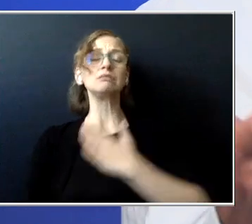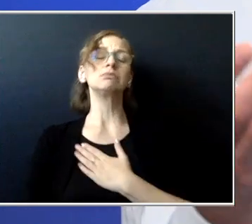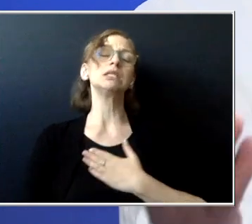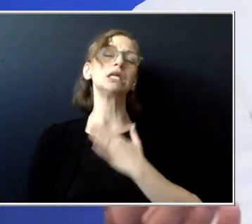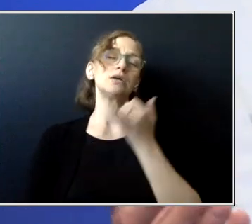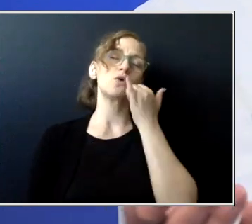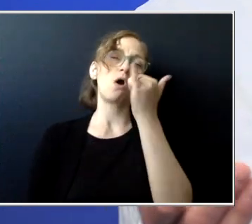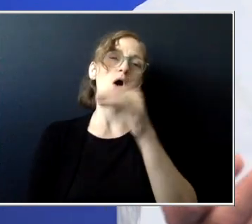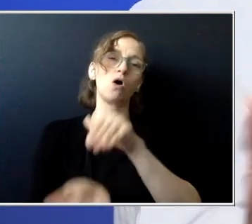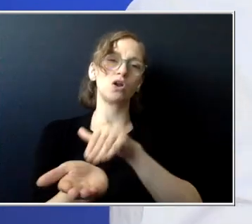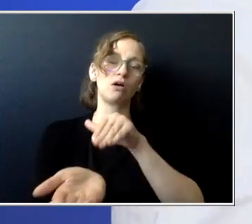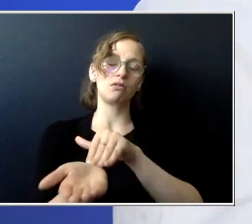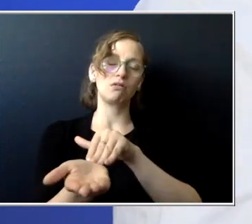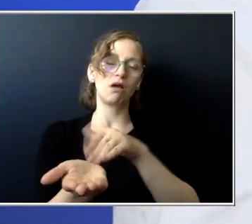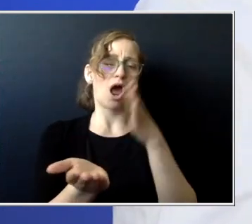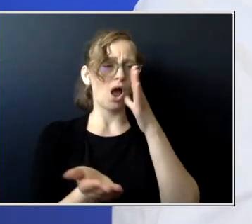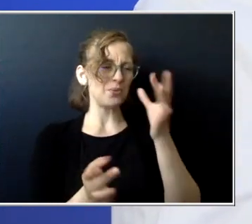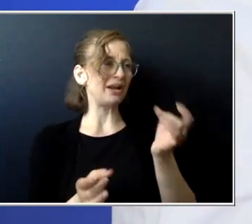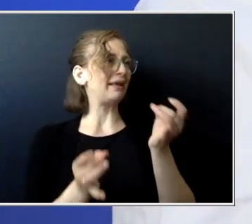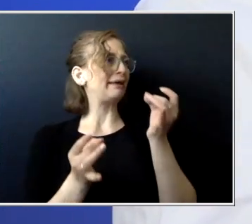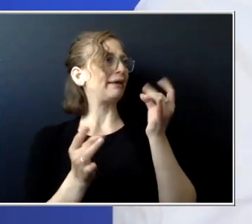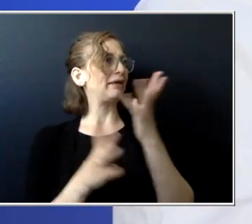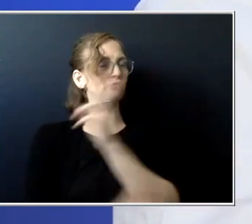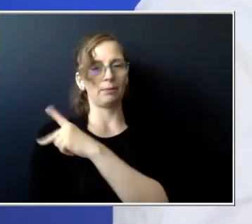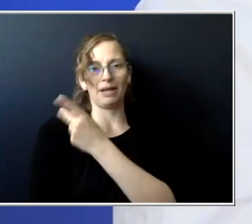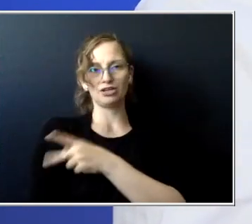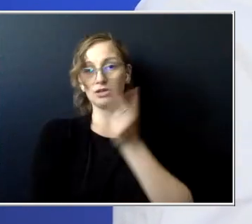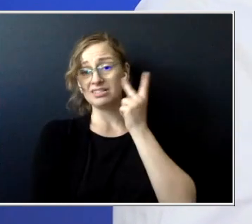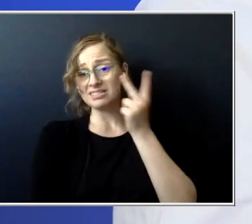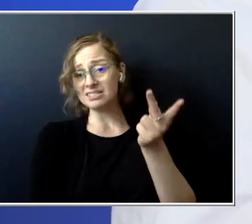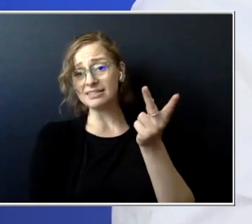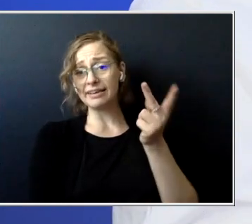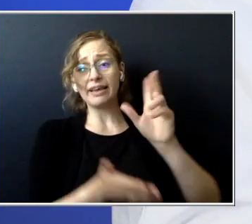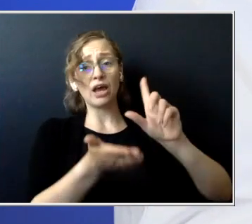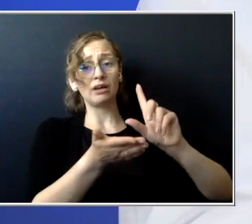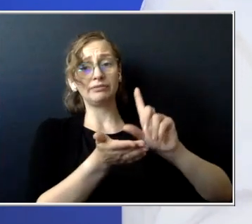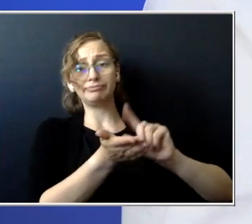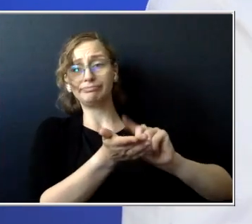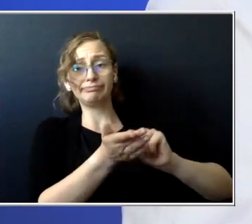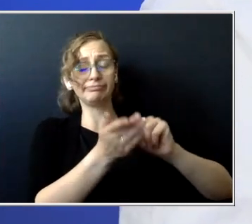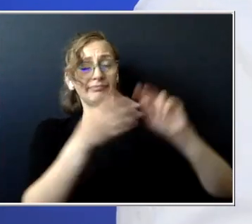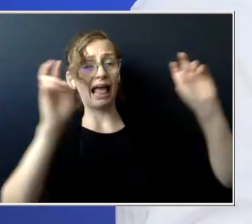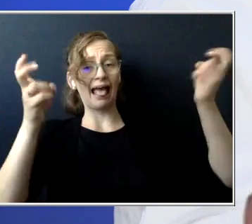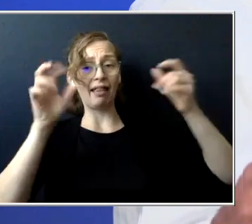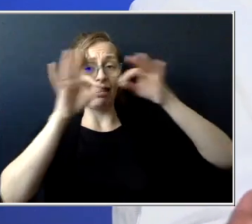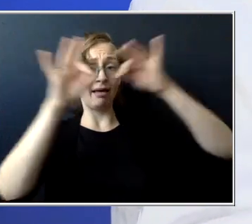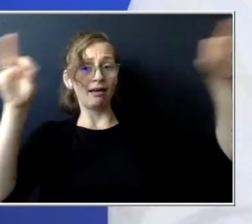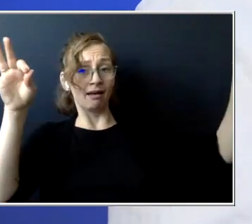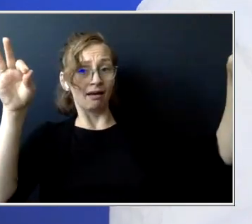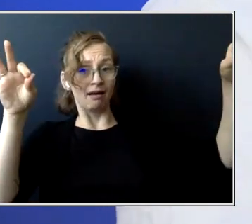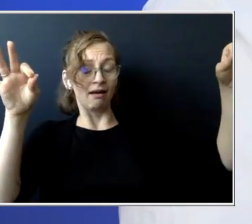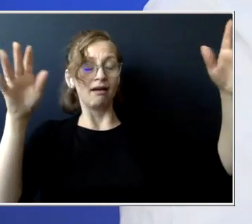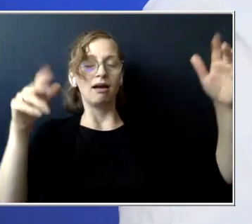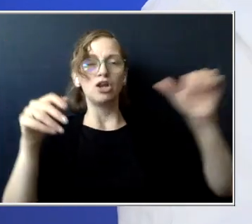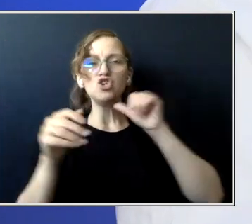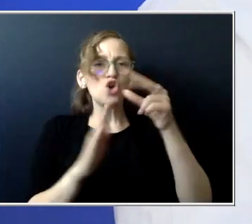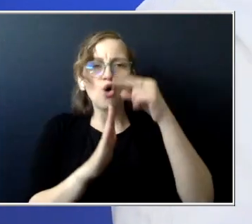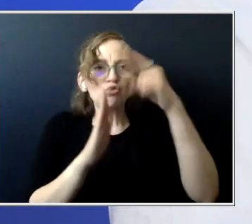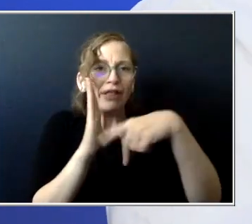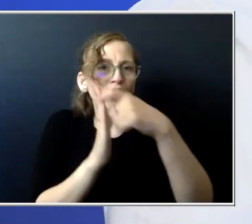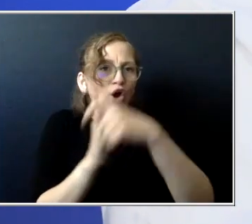that describes something, don't read the entire article or read the